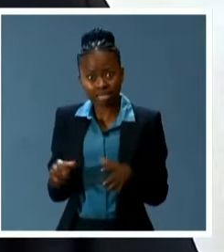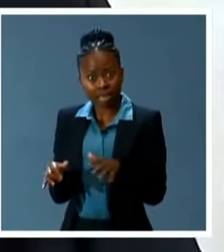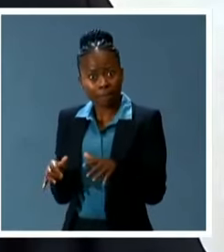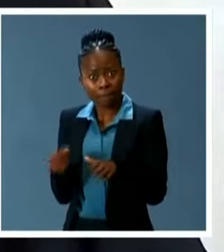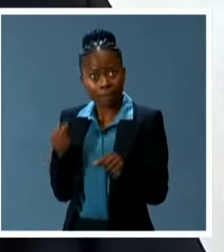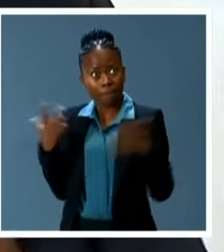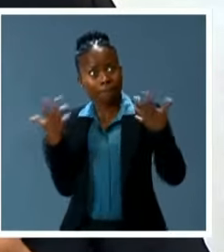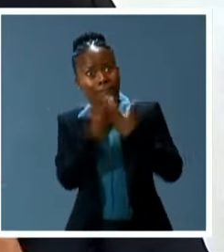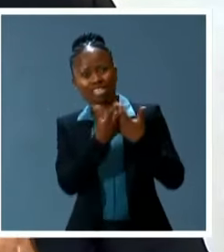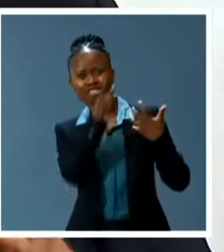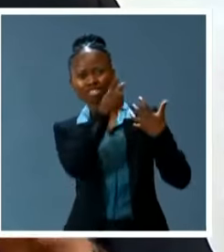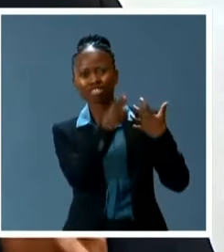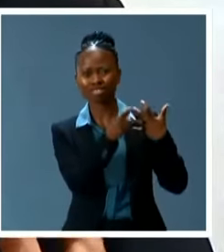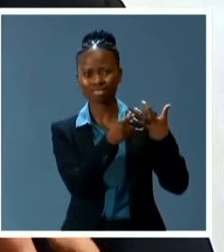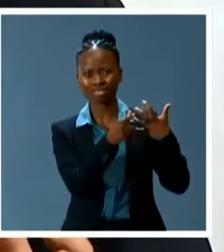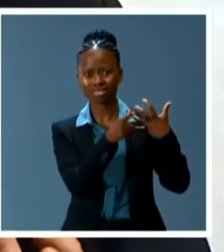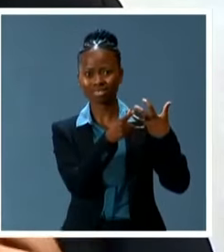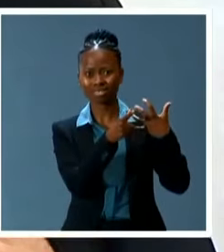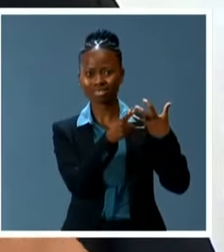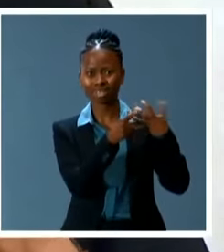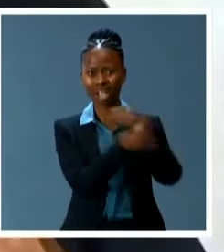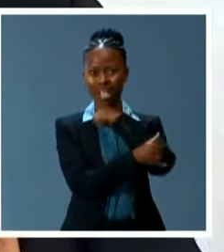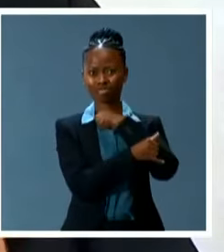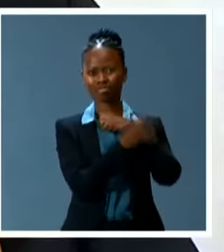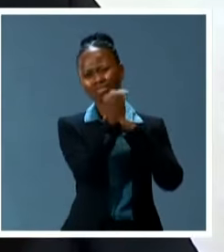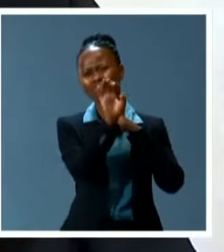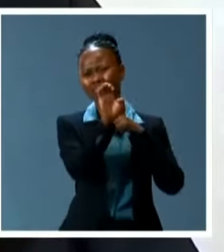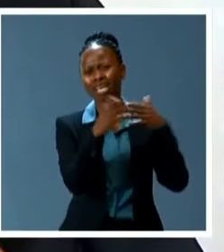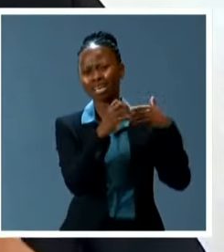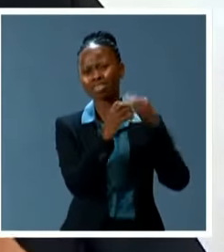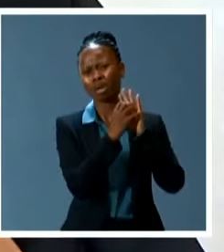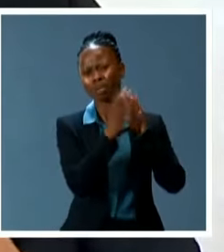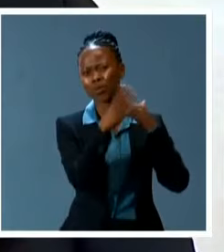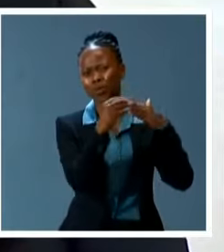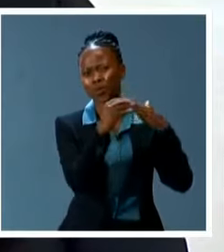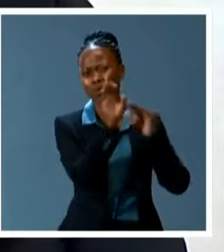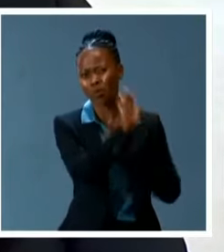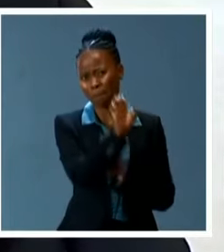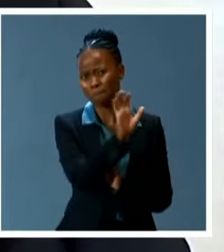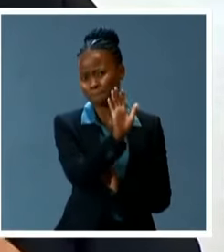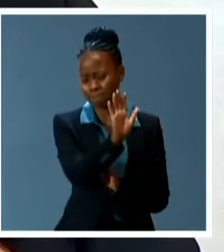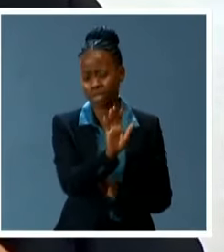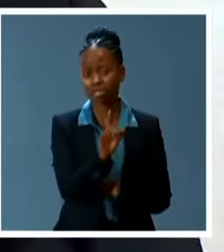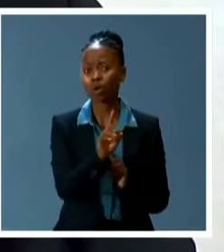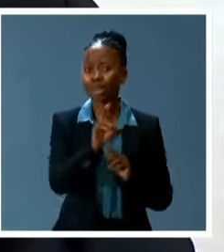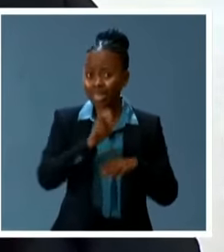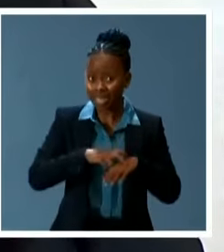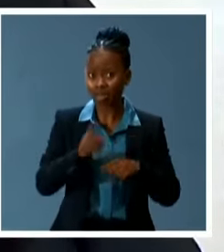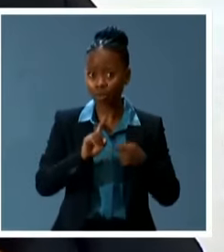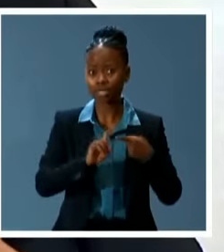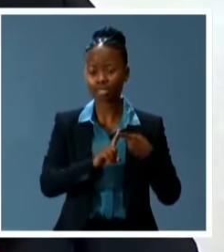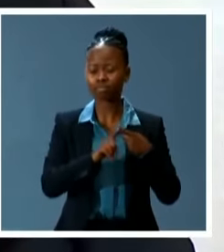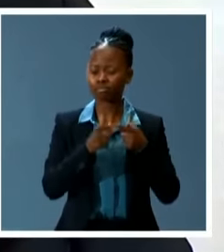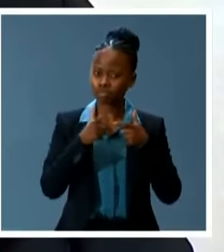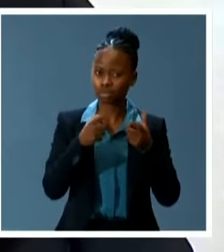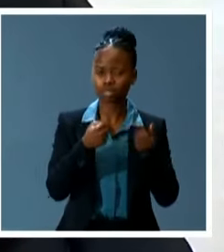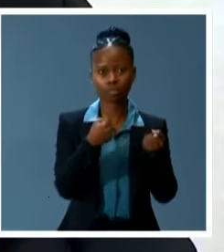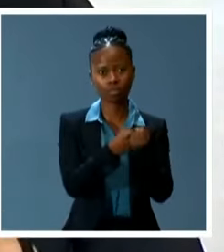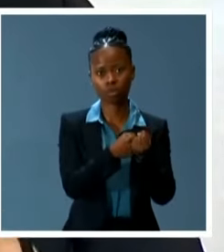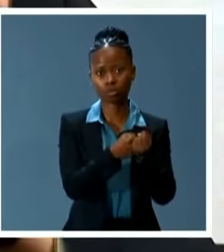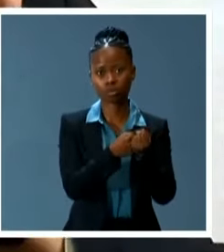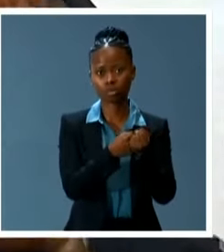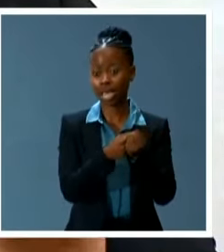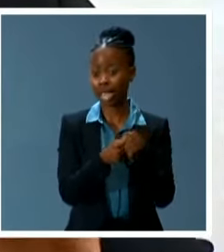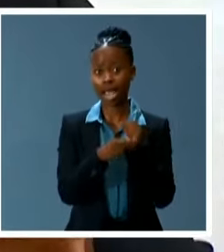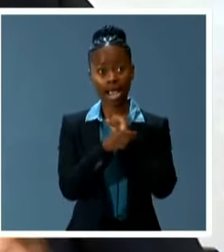more than 200 billion US dollars. So we need debt relief, but we also need massive support, direct support to the developing world